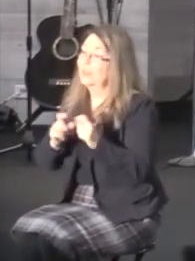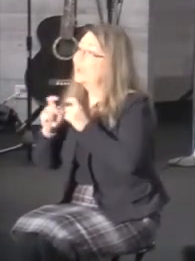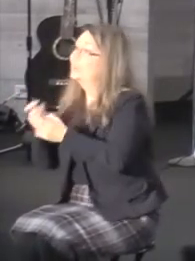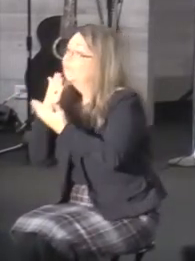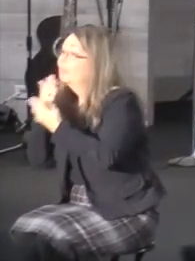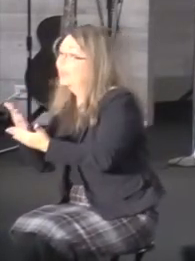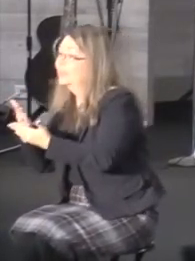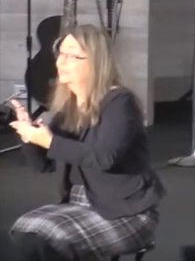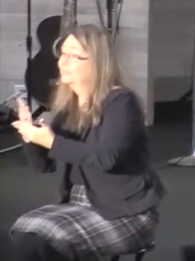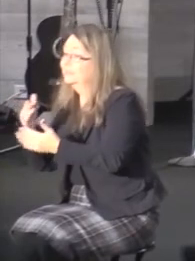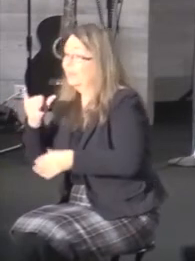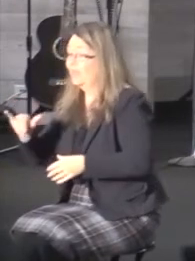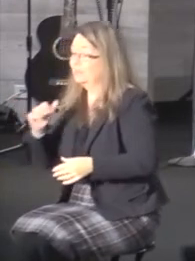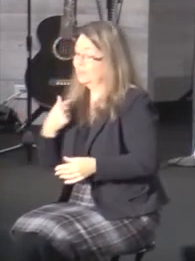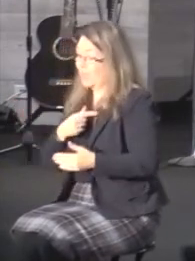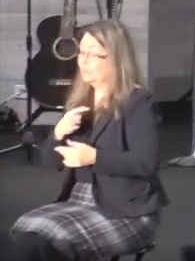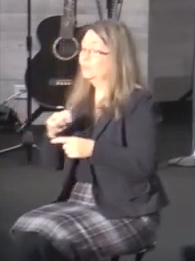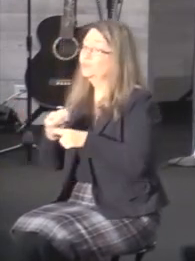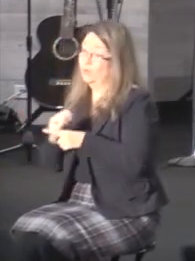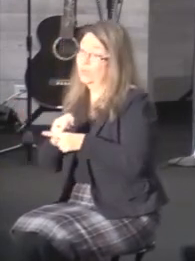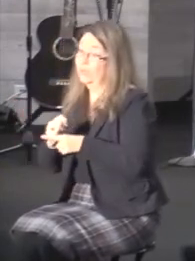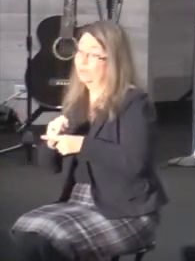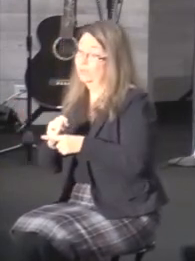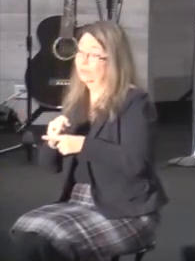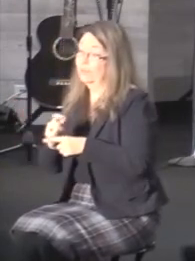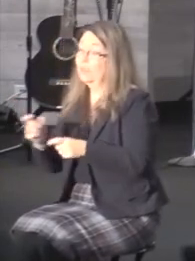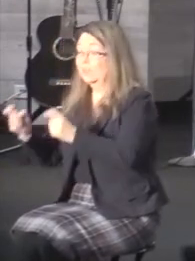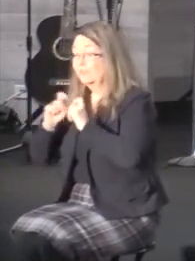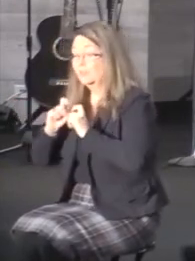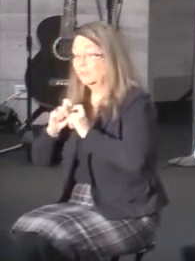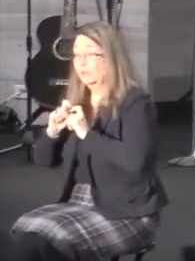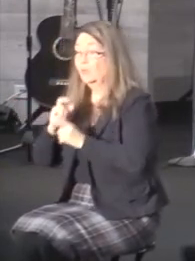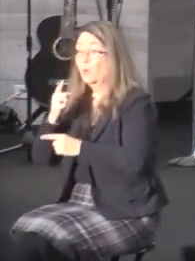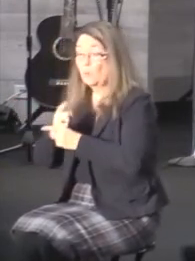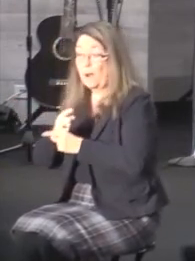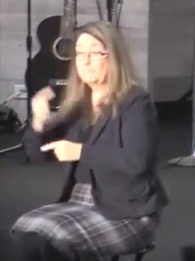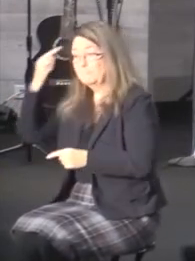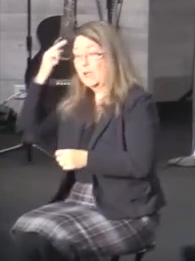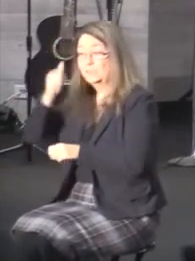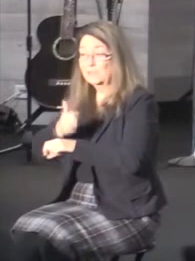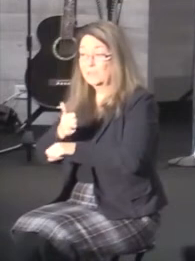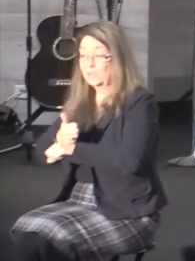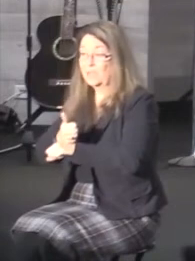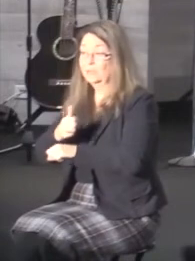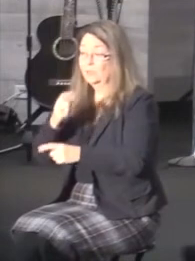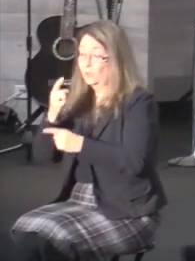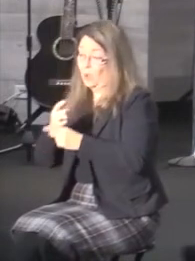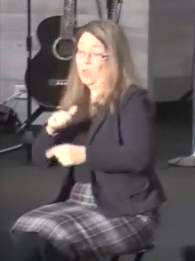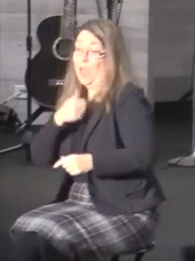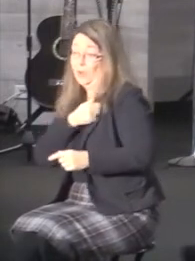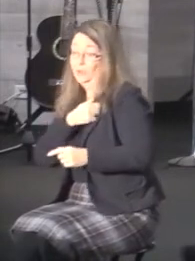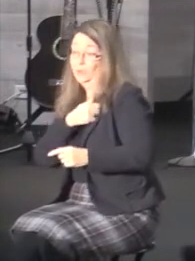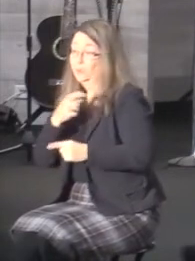us training. That's us giving ourselves the right mindset, with the right attitude, with the right kind of action. In other